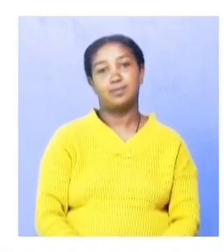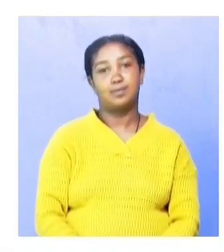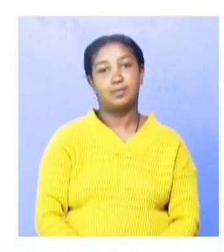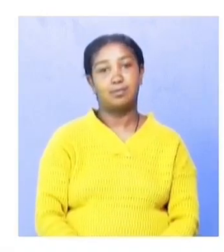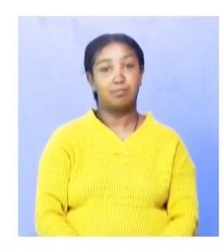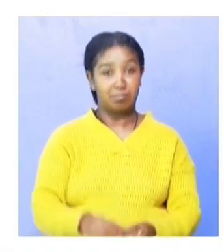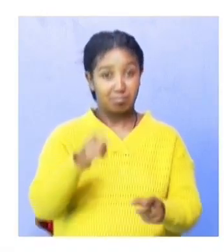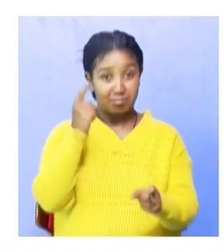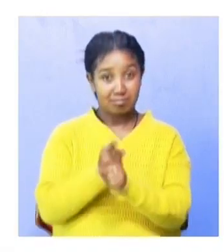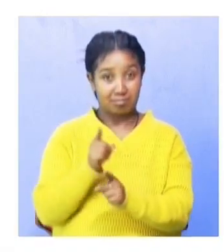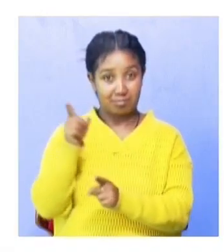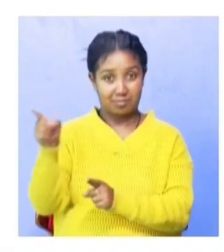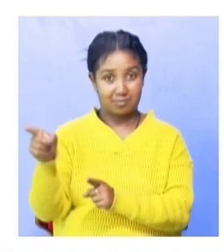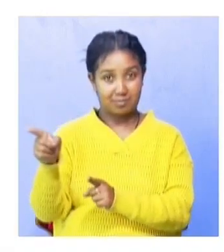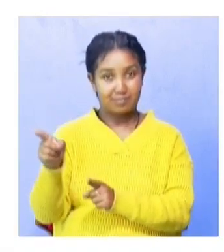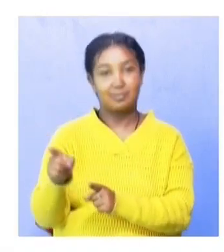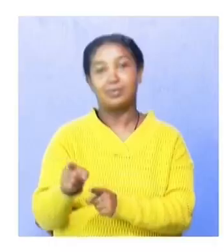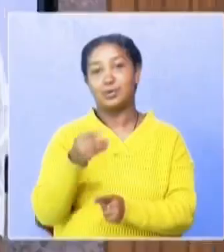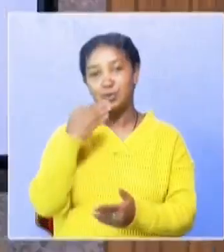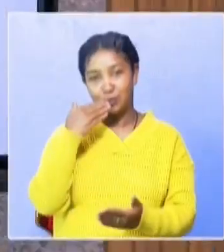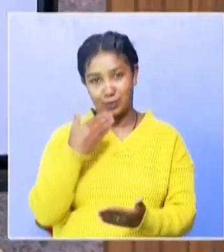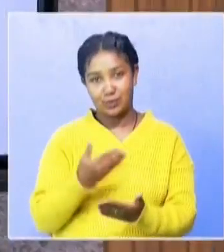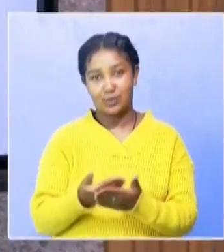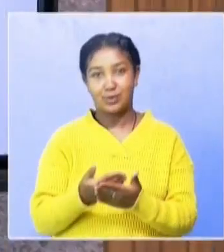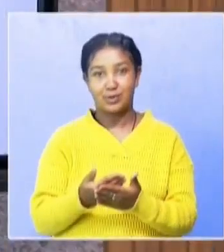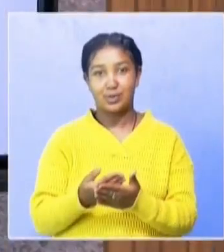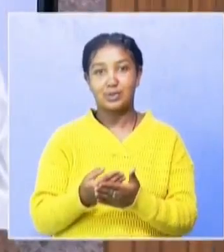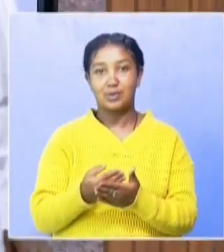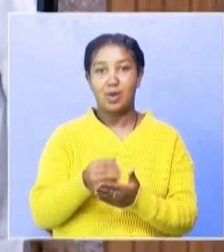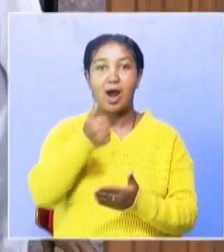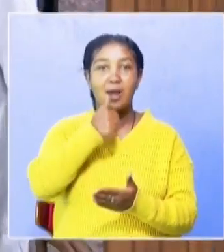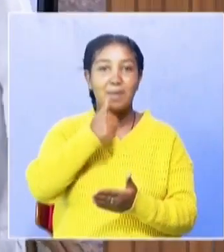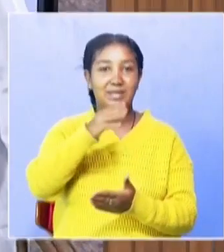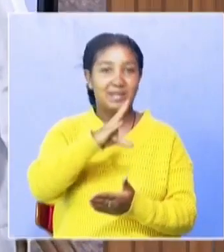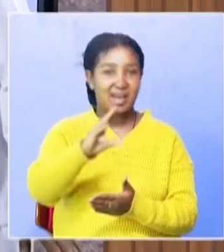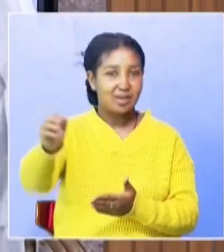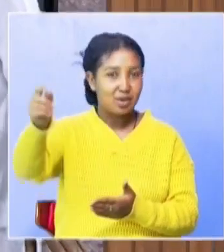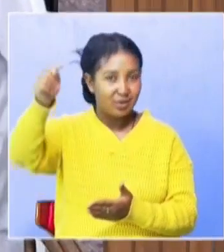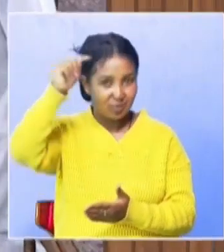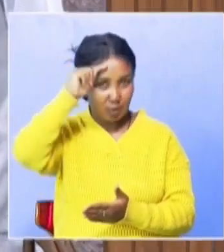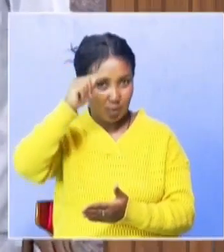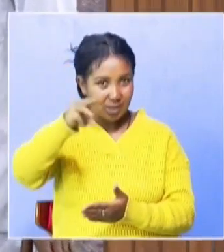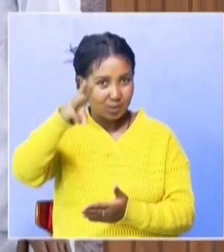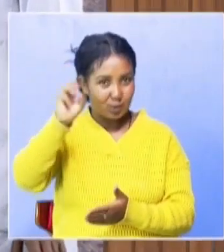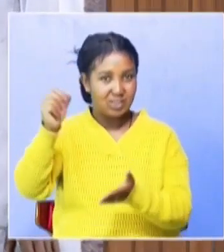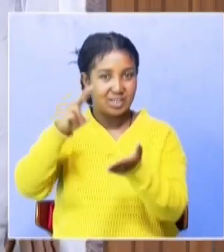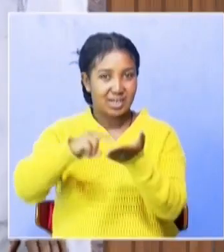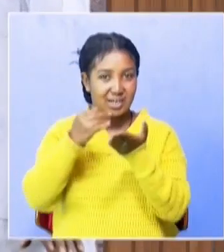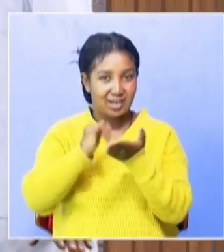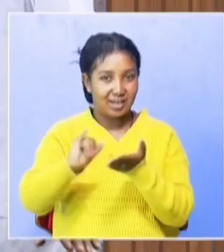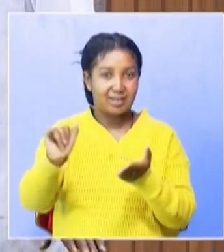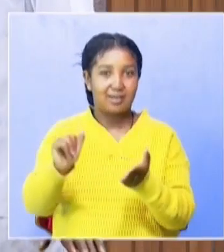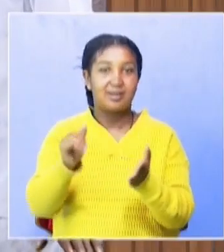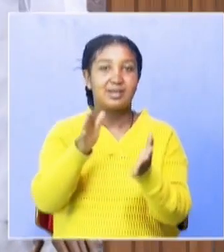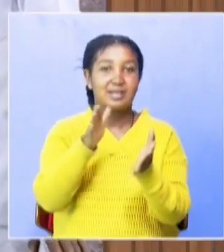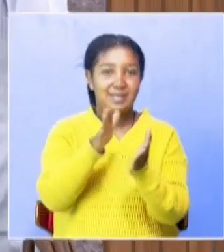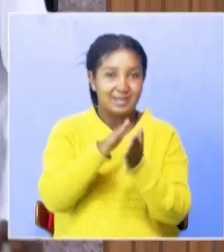Am I right? Good. So, Almaz and Thomas were reading in the